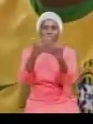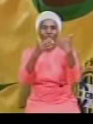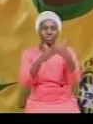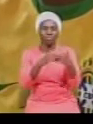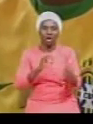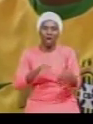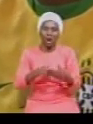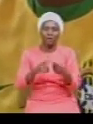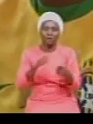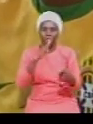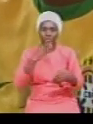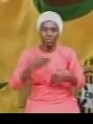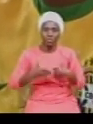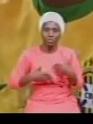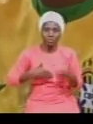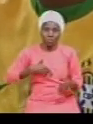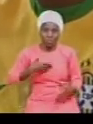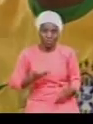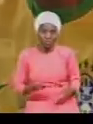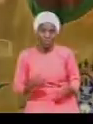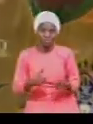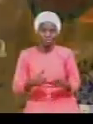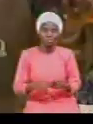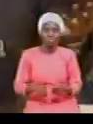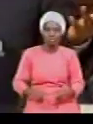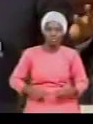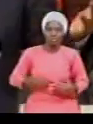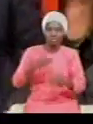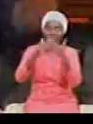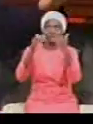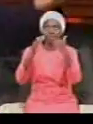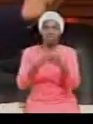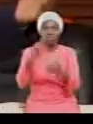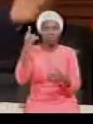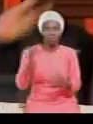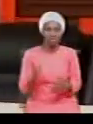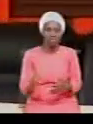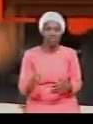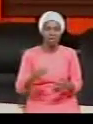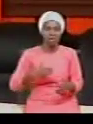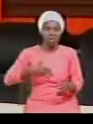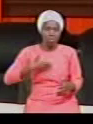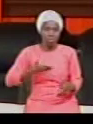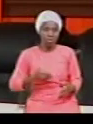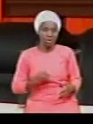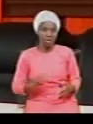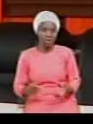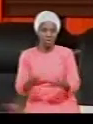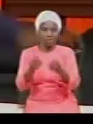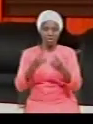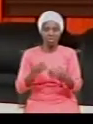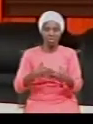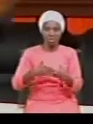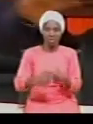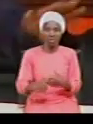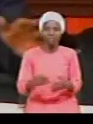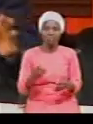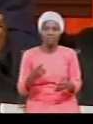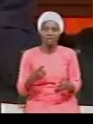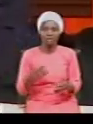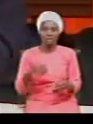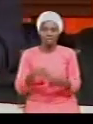to live in heaven forever. Willingness comes after we come of age. When